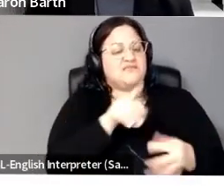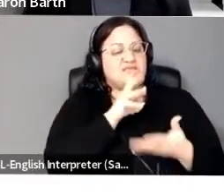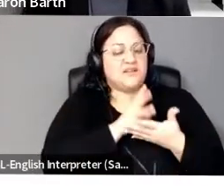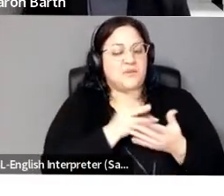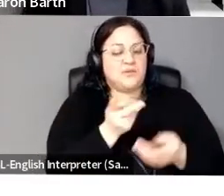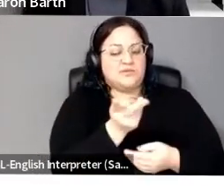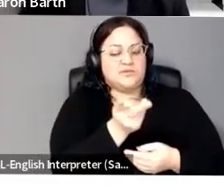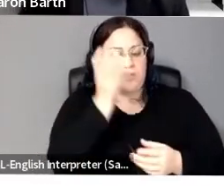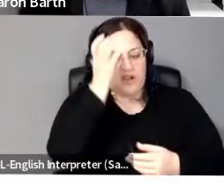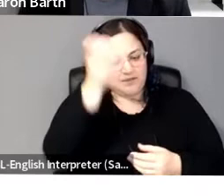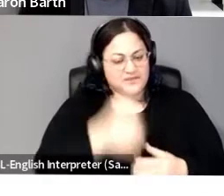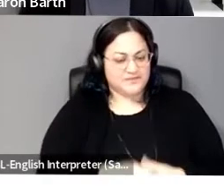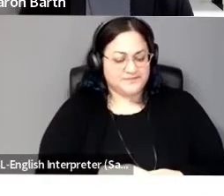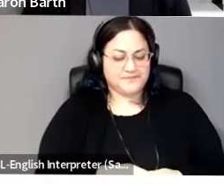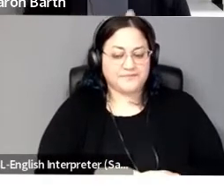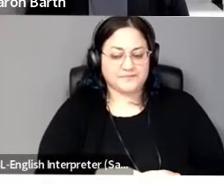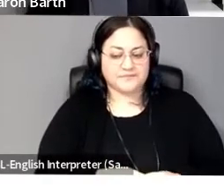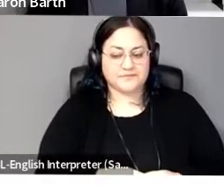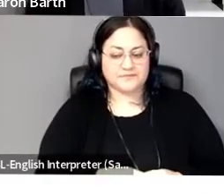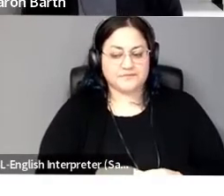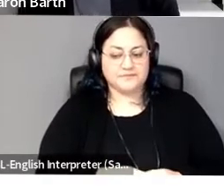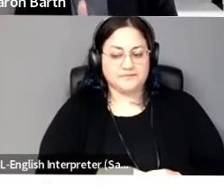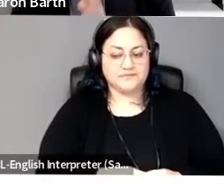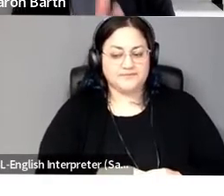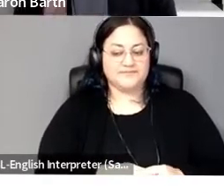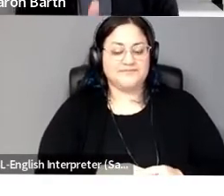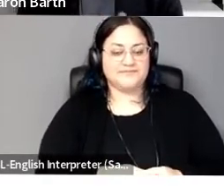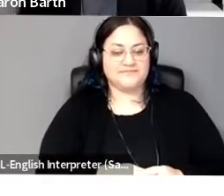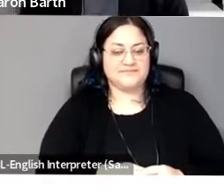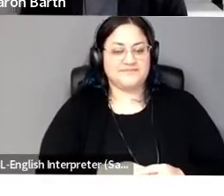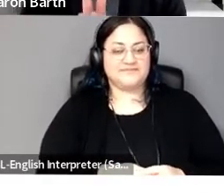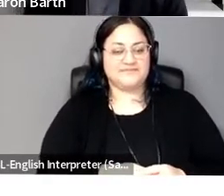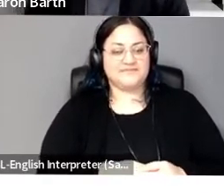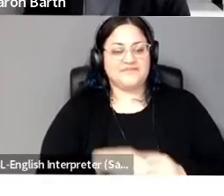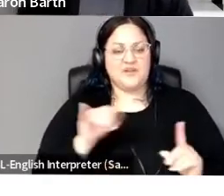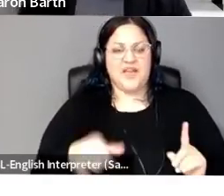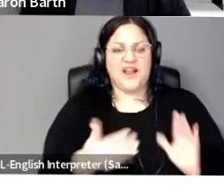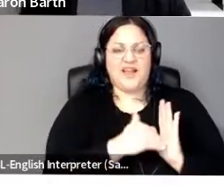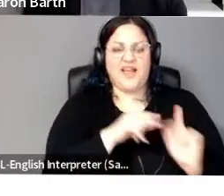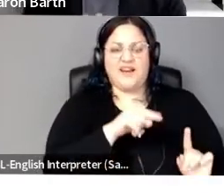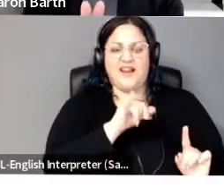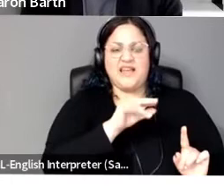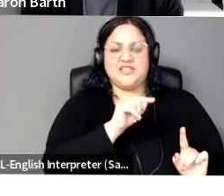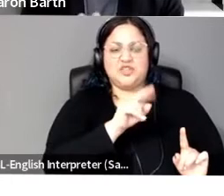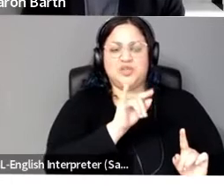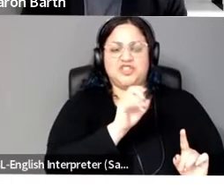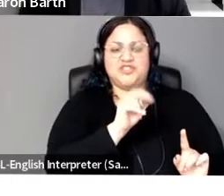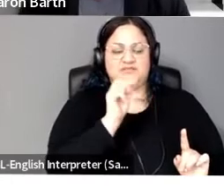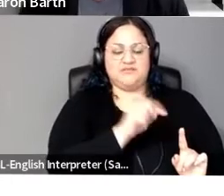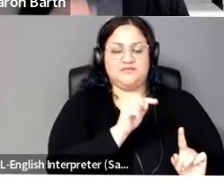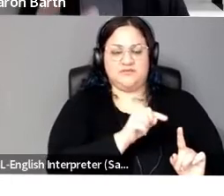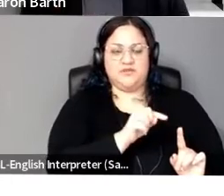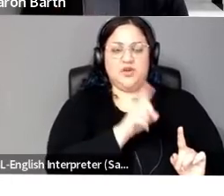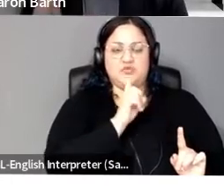today. So I just asked you, what is intuition, what the definition is. That's kind of coming at